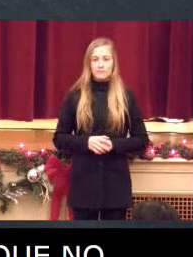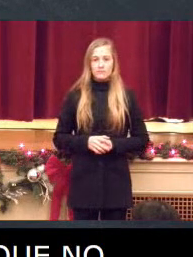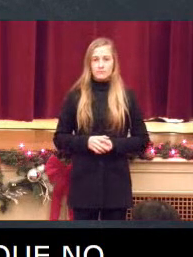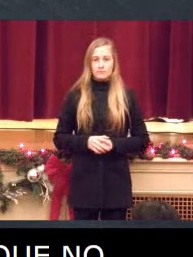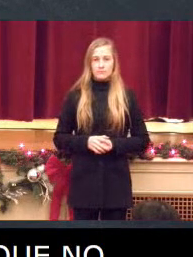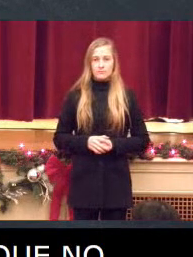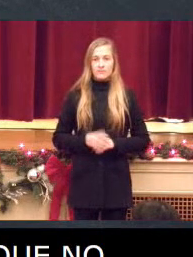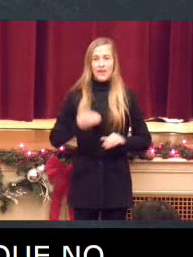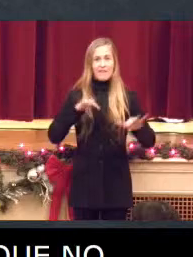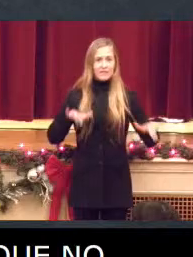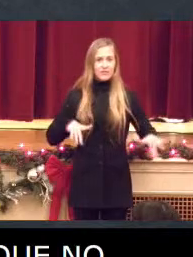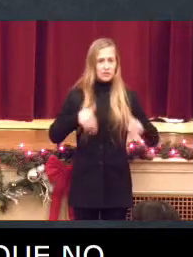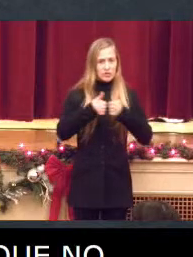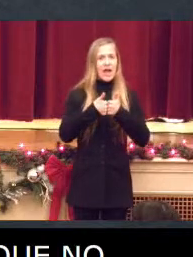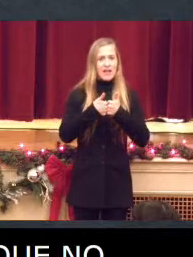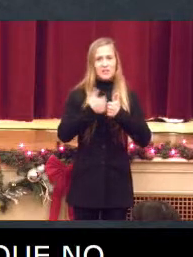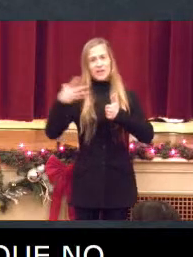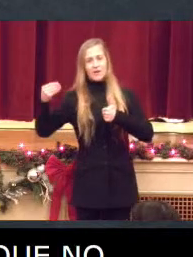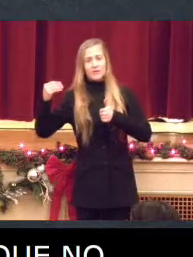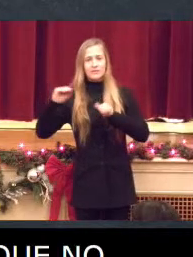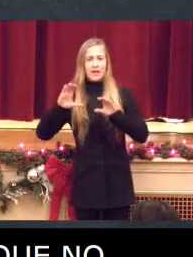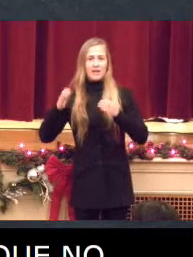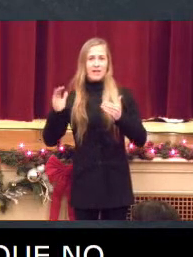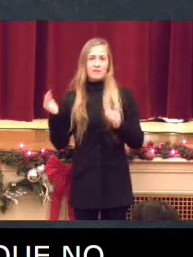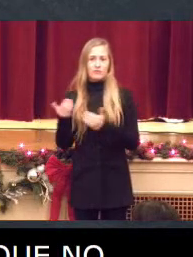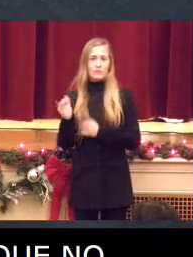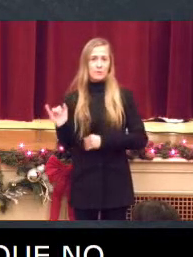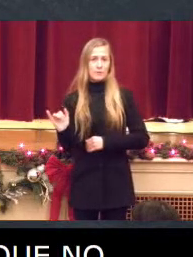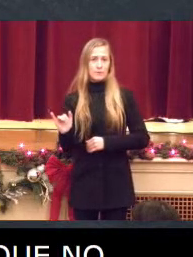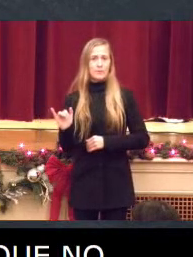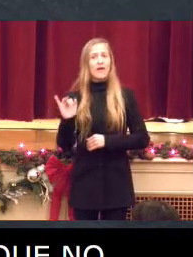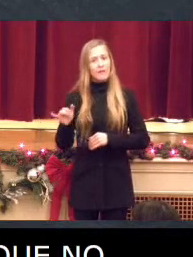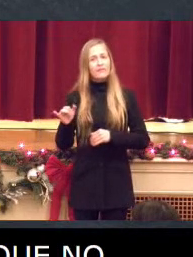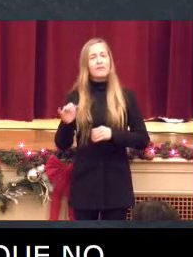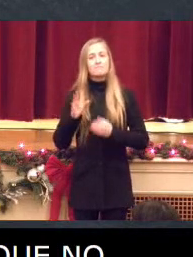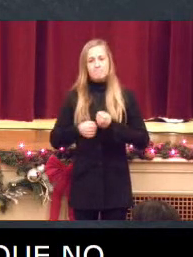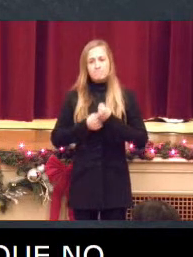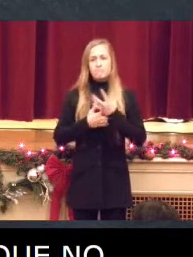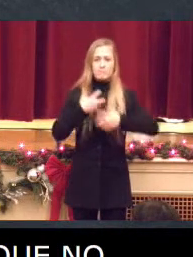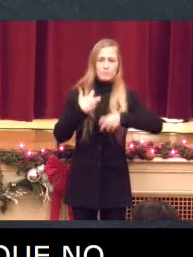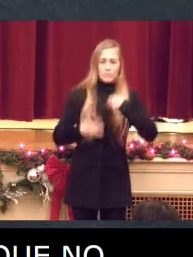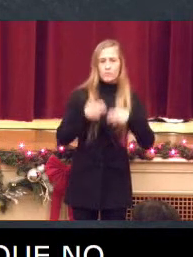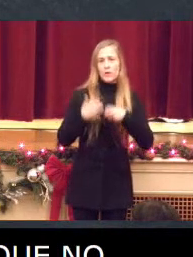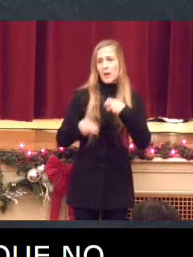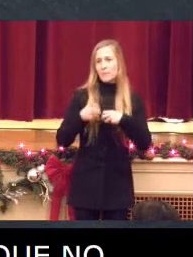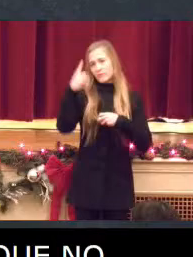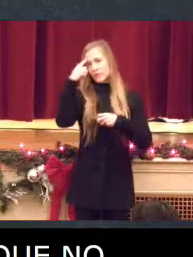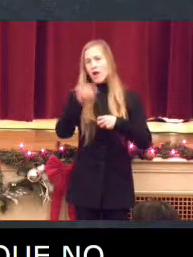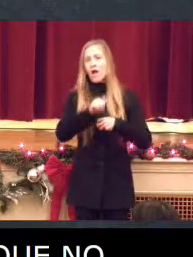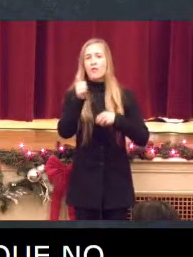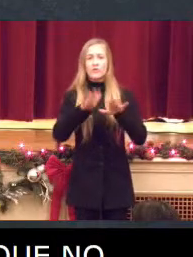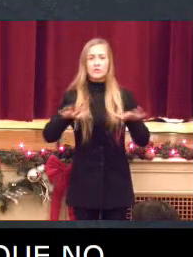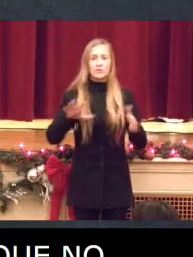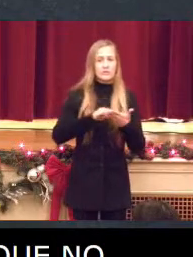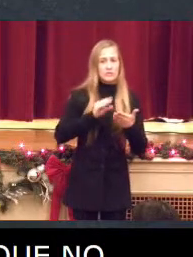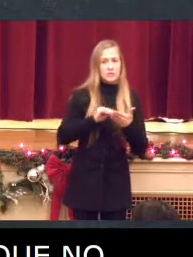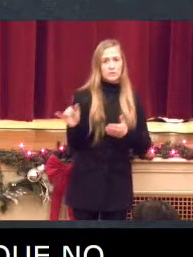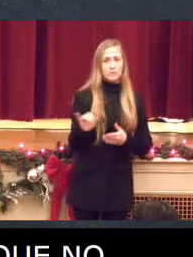those challenges come out in the classroom and make it difficult for some of the other children to learn.